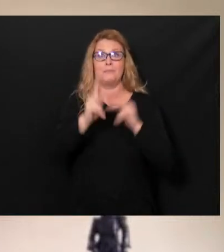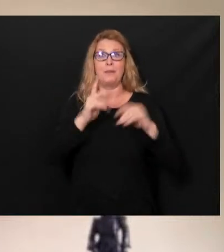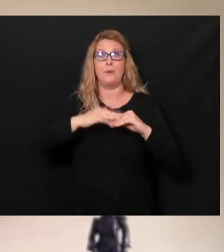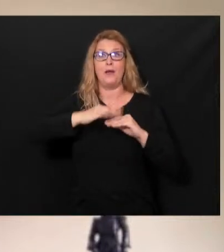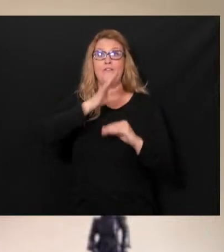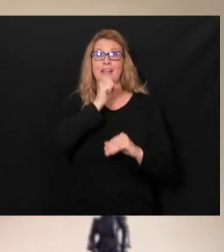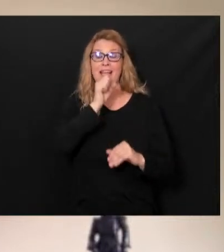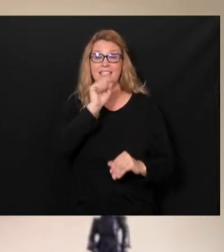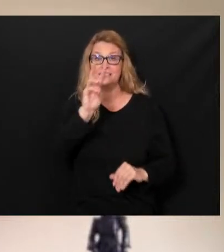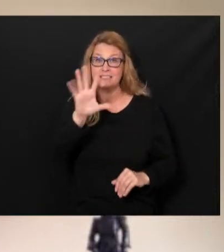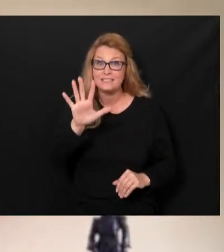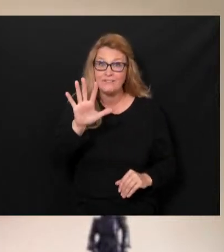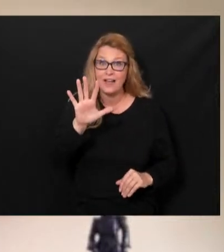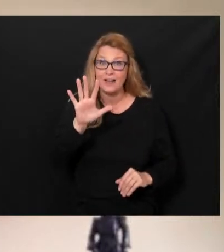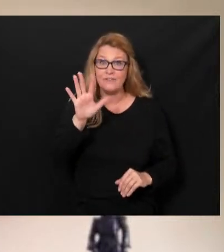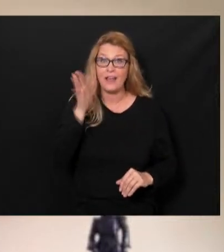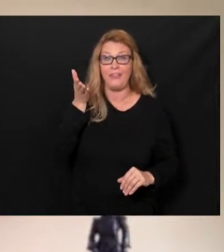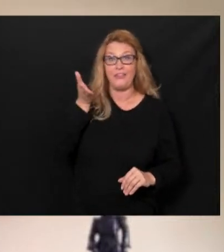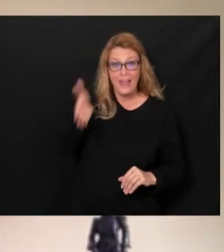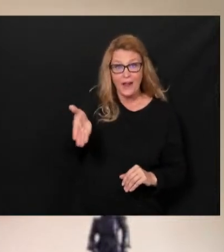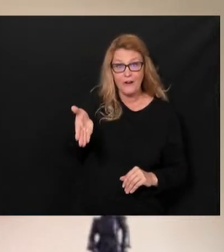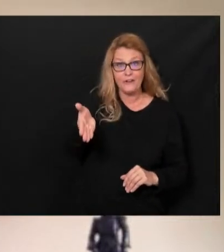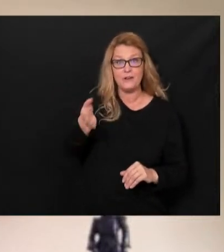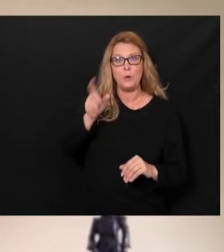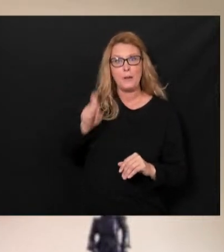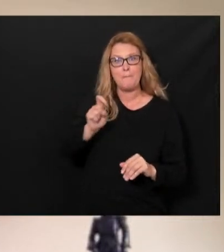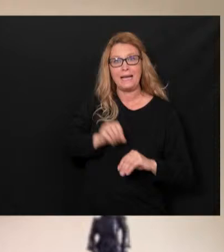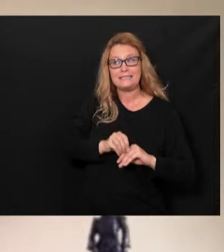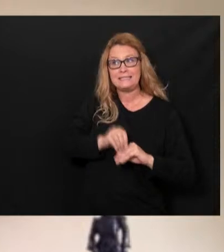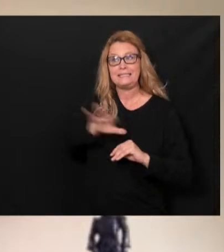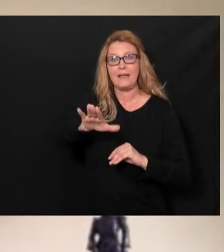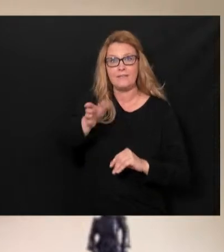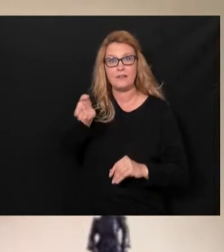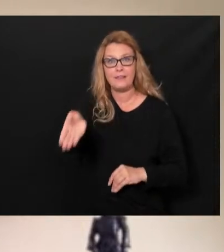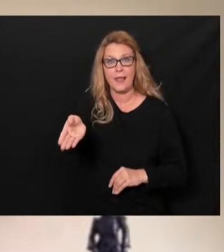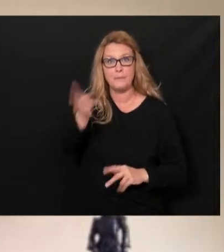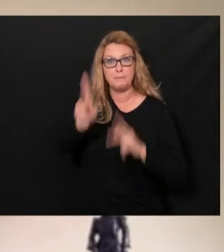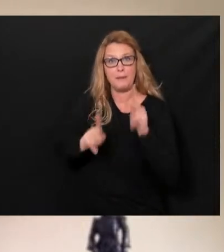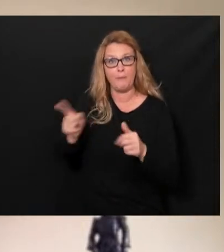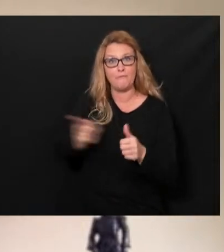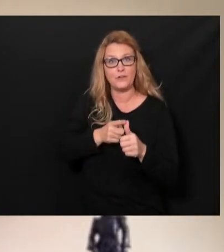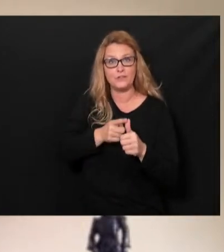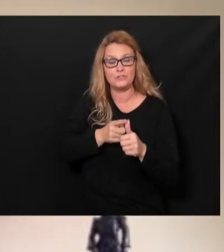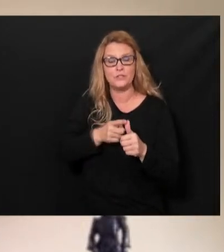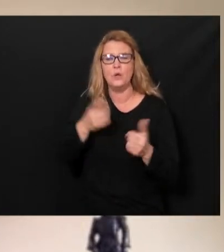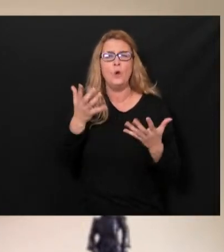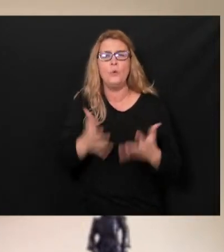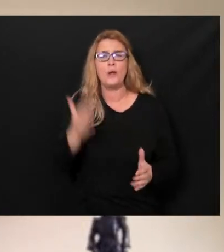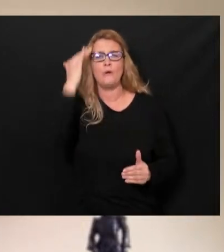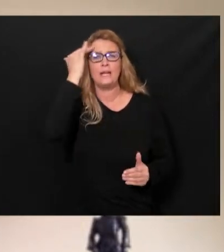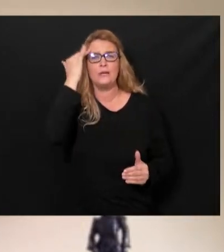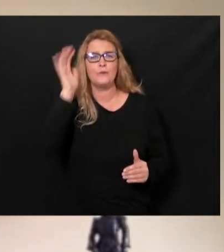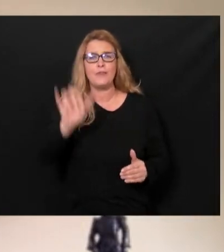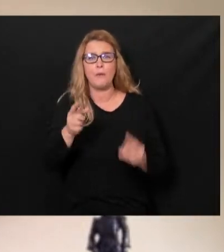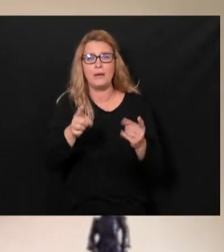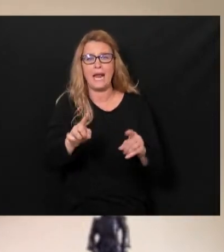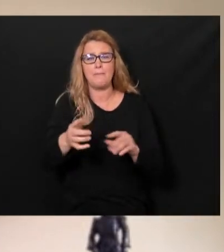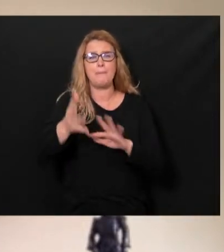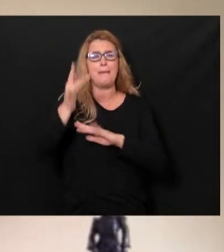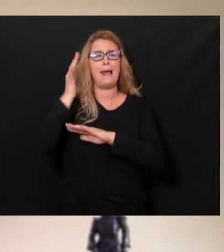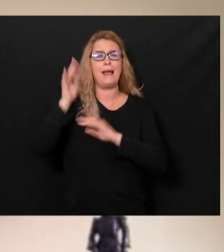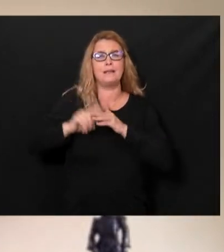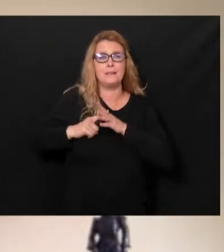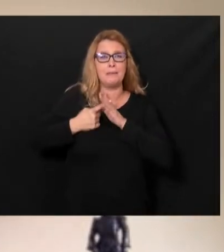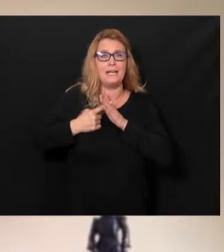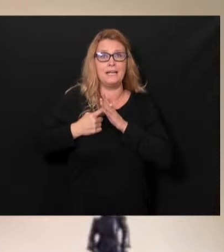those counties that we must get vaccines to. We knew this was going to happen in the beginning because we had